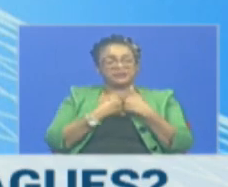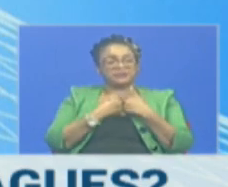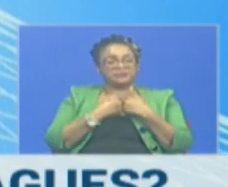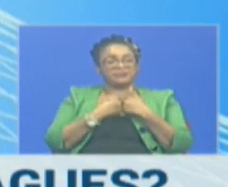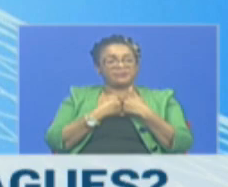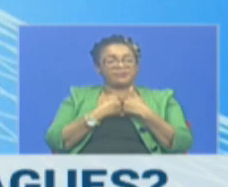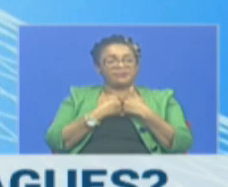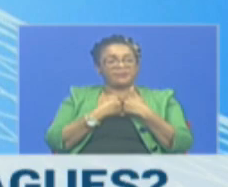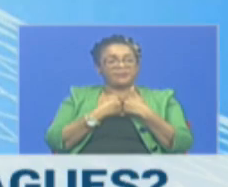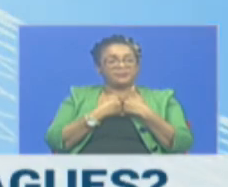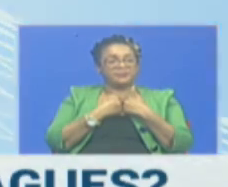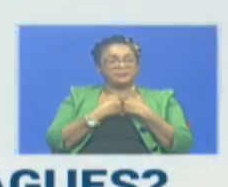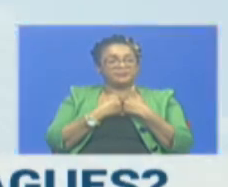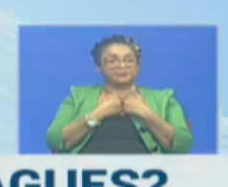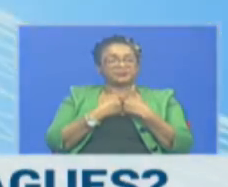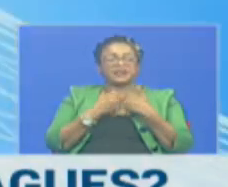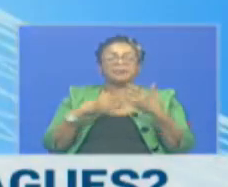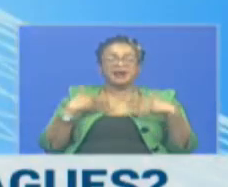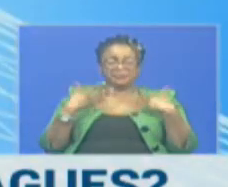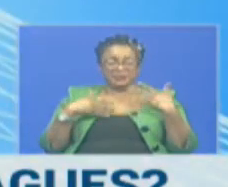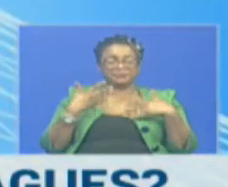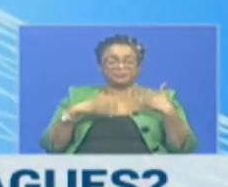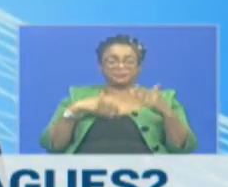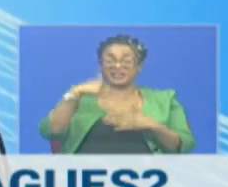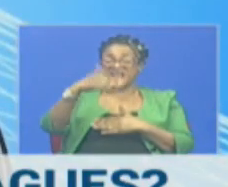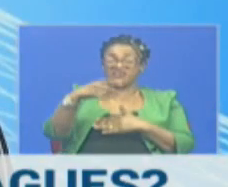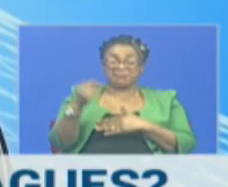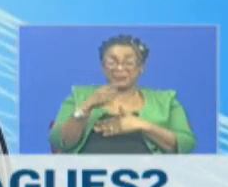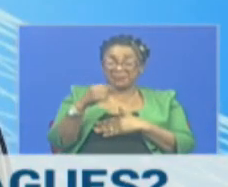I'm very, very happy. After 2 months out,